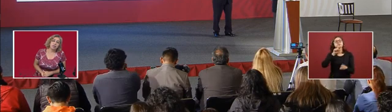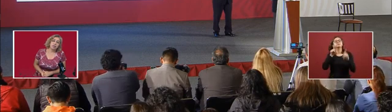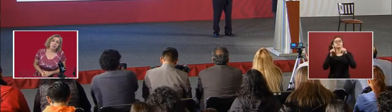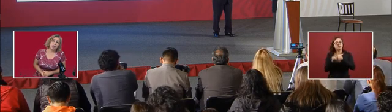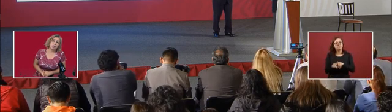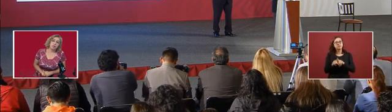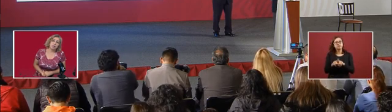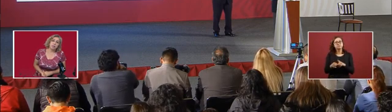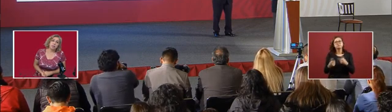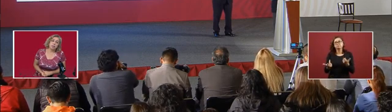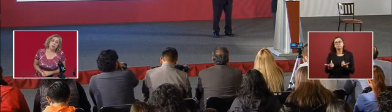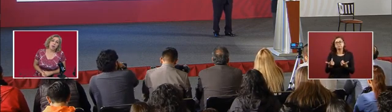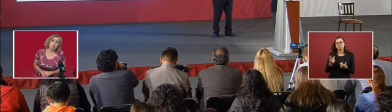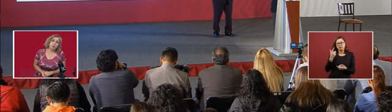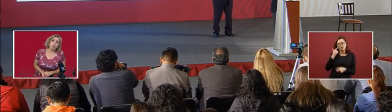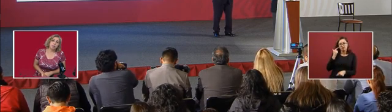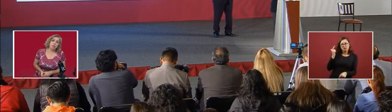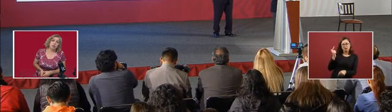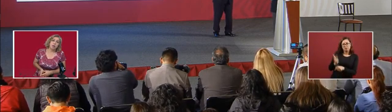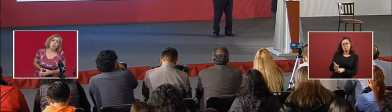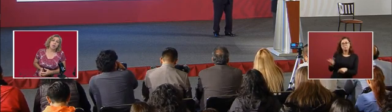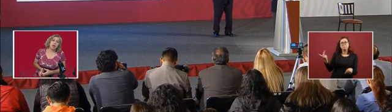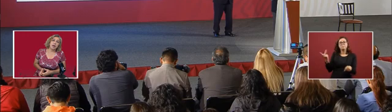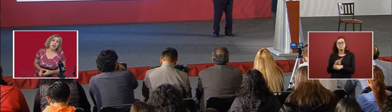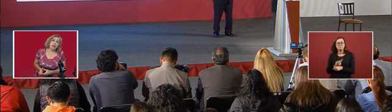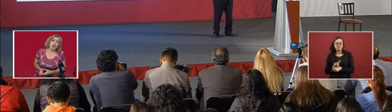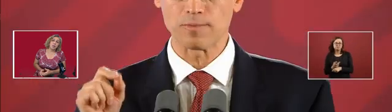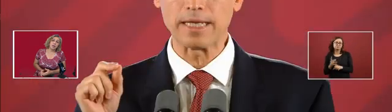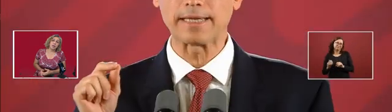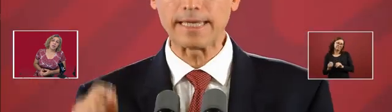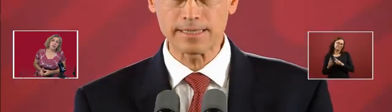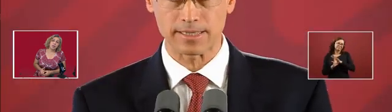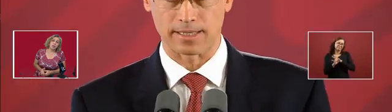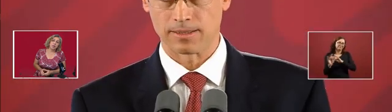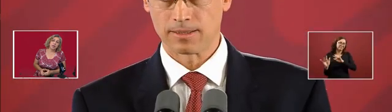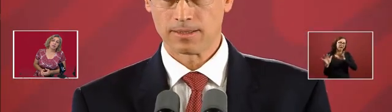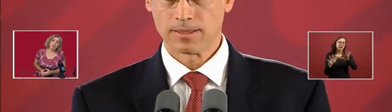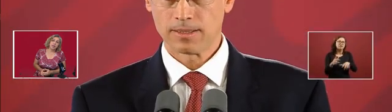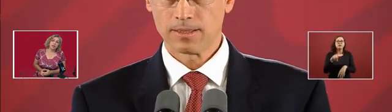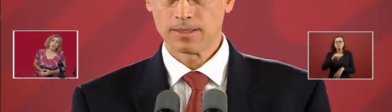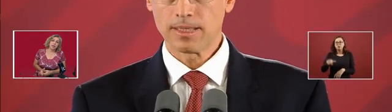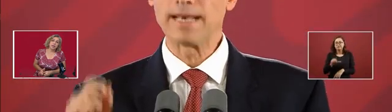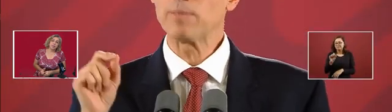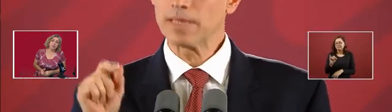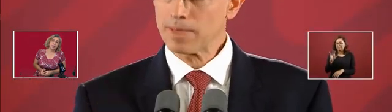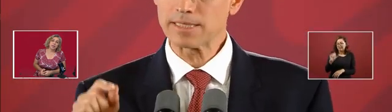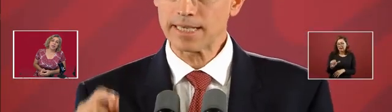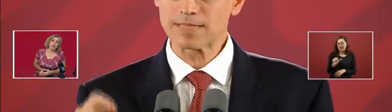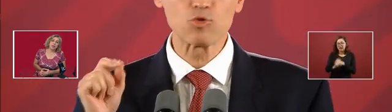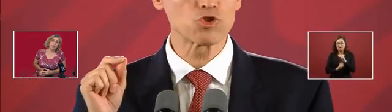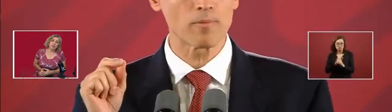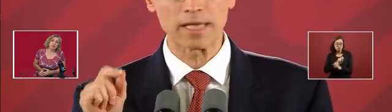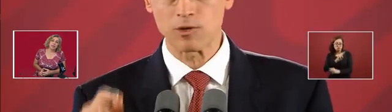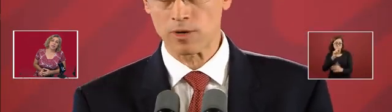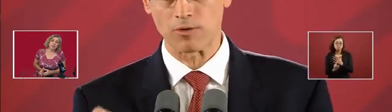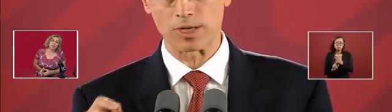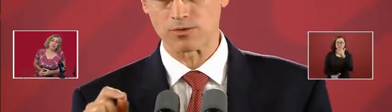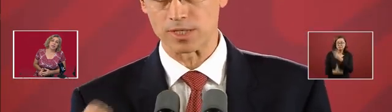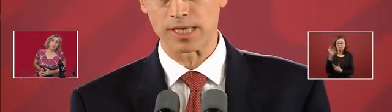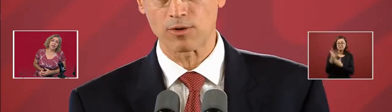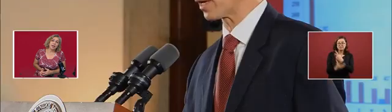biological reasons, climate, a new element that explains this, like Honduras, which